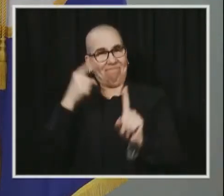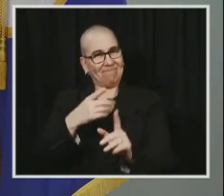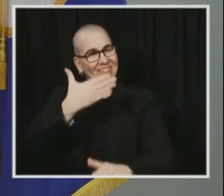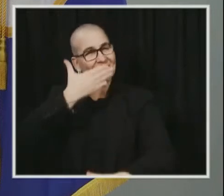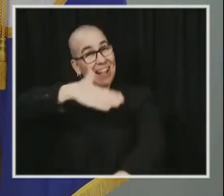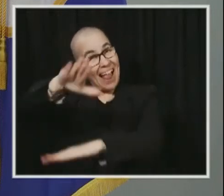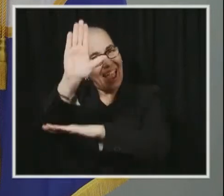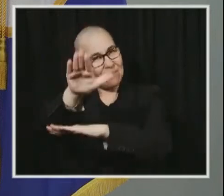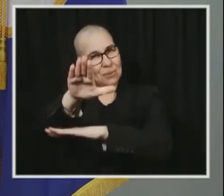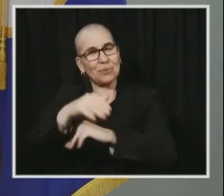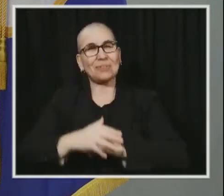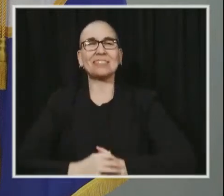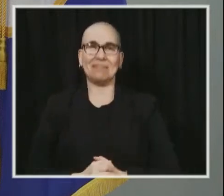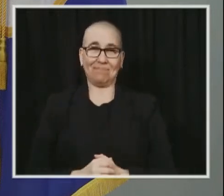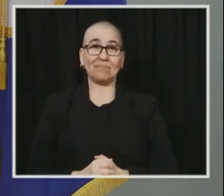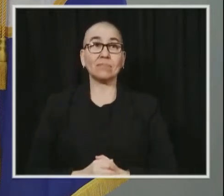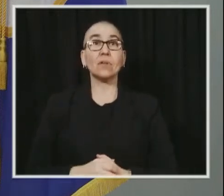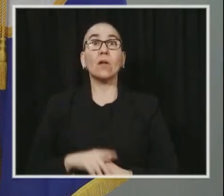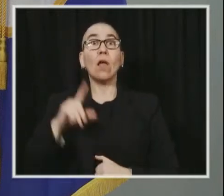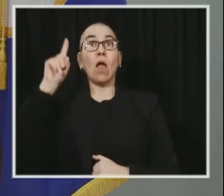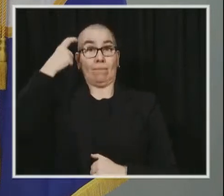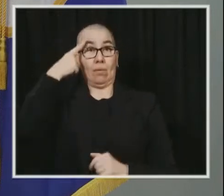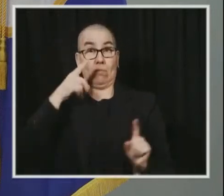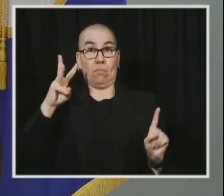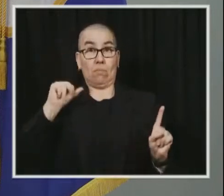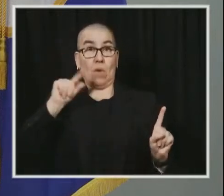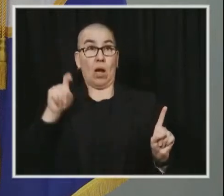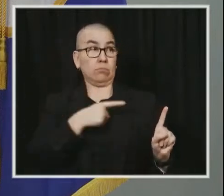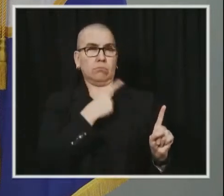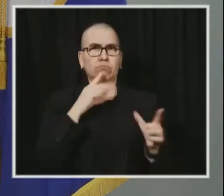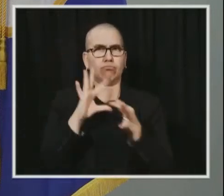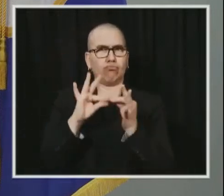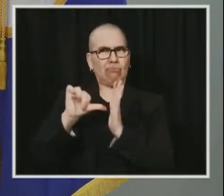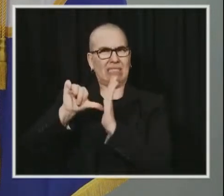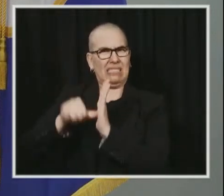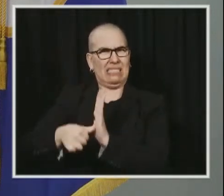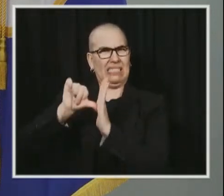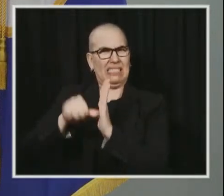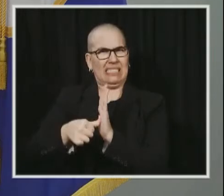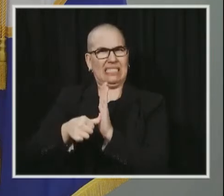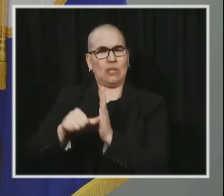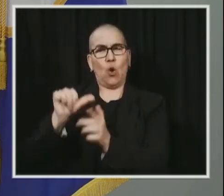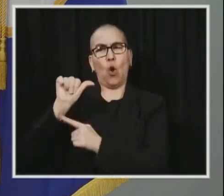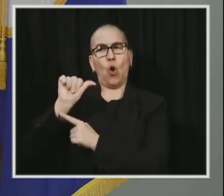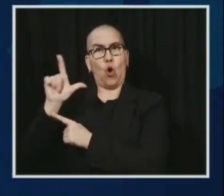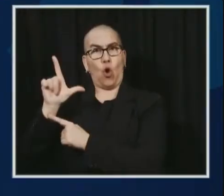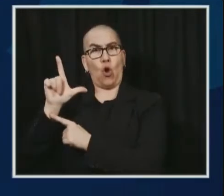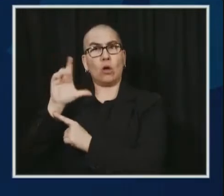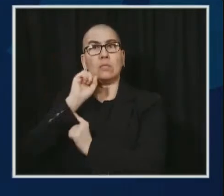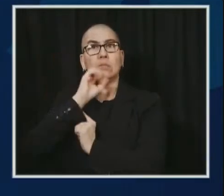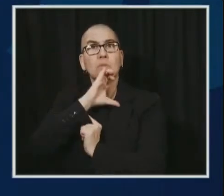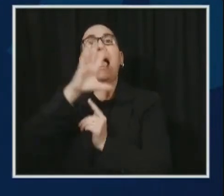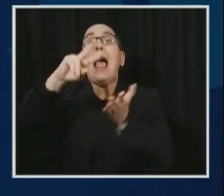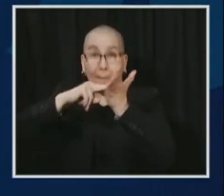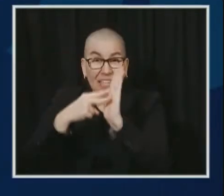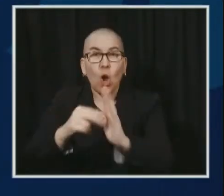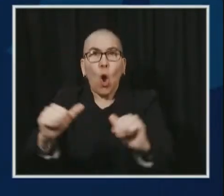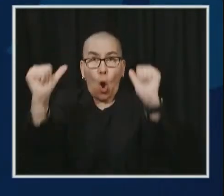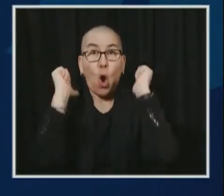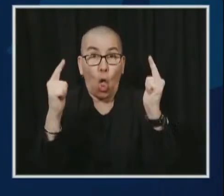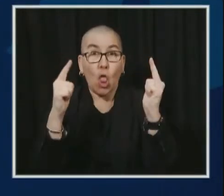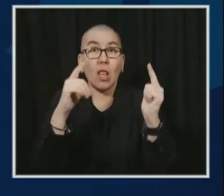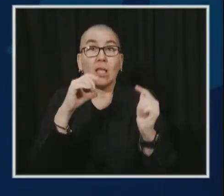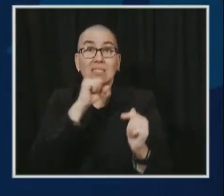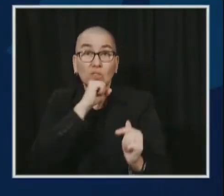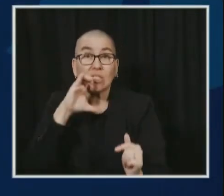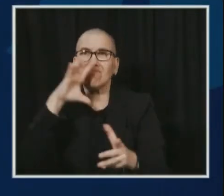we are focusing on all seniors, we mean all seniors. That means seniors of color, that means Indigenous seniors,